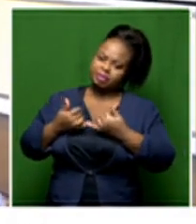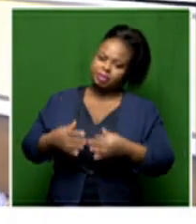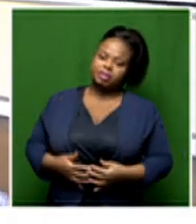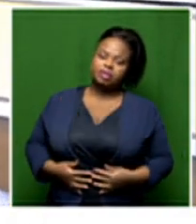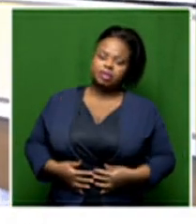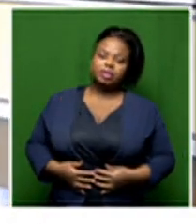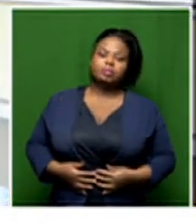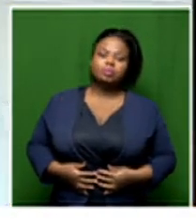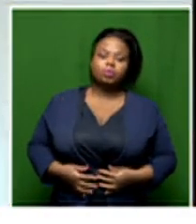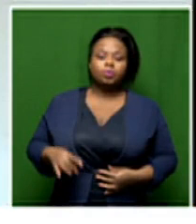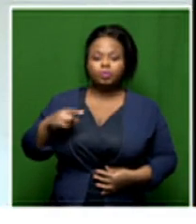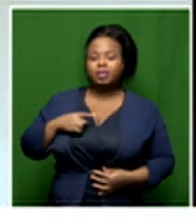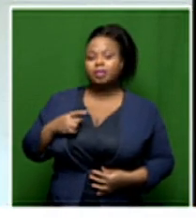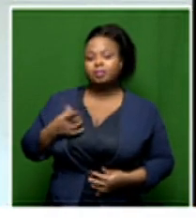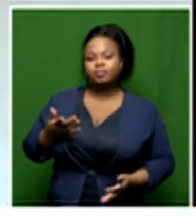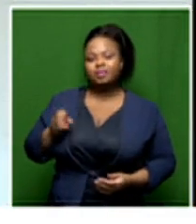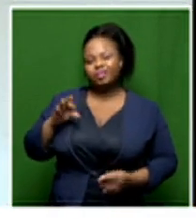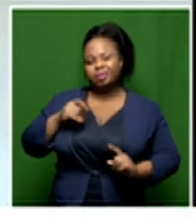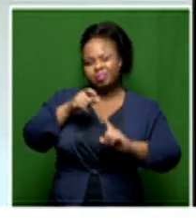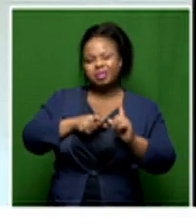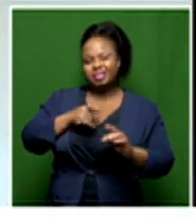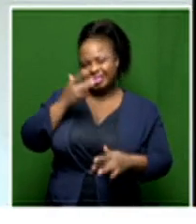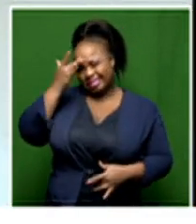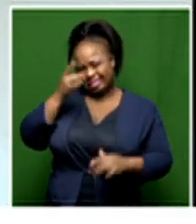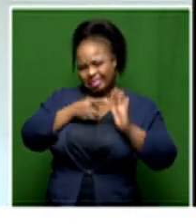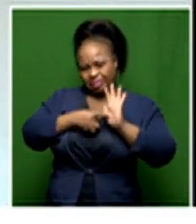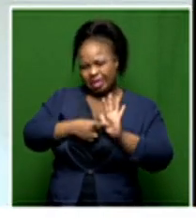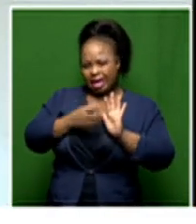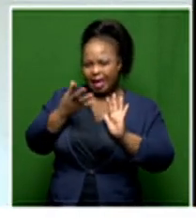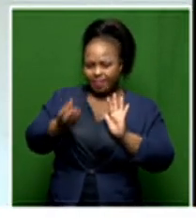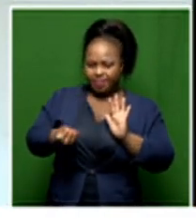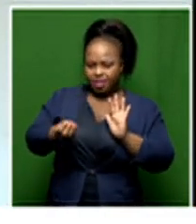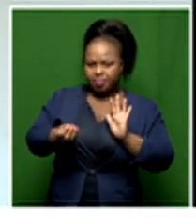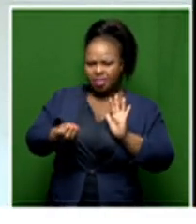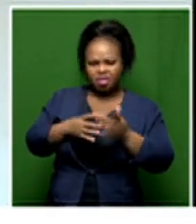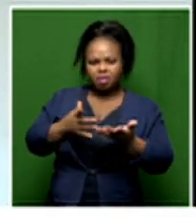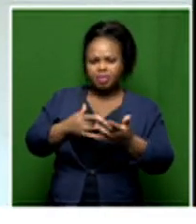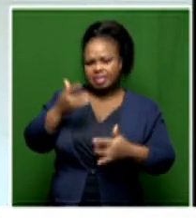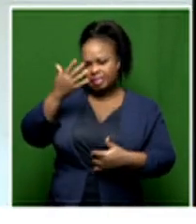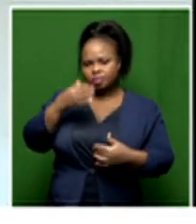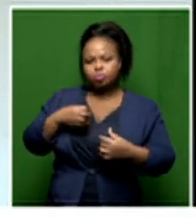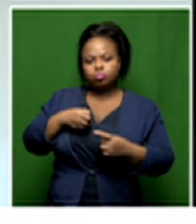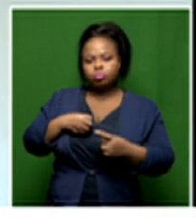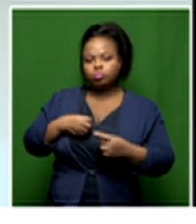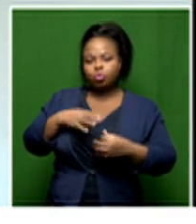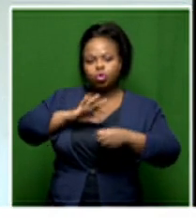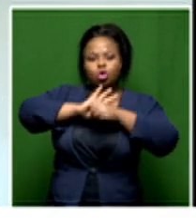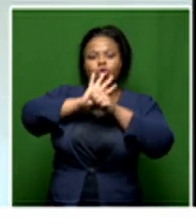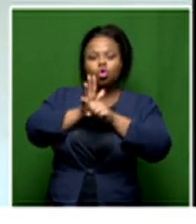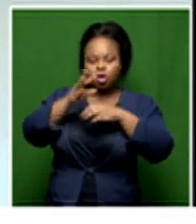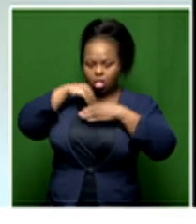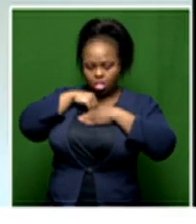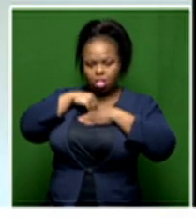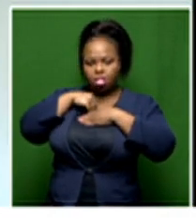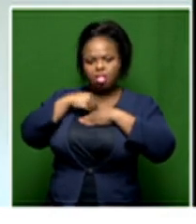in the sense that if someone has symptoms but they are asymptomatic, so the symptoms are not visible, no one will